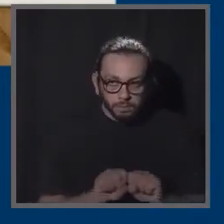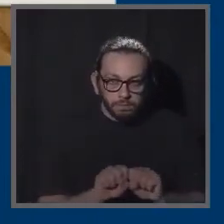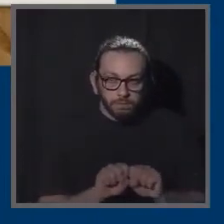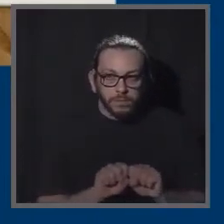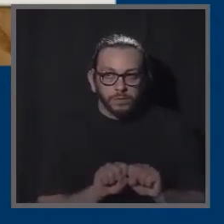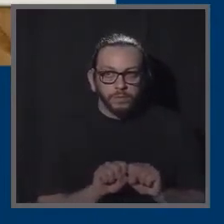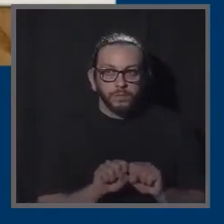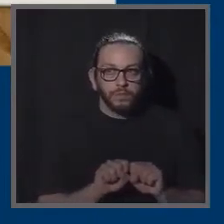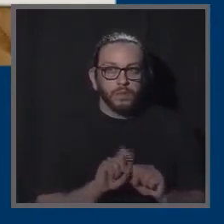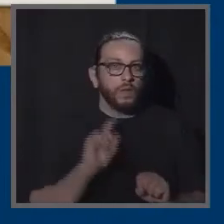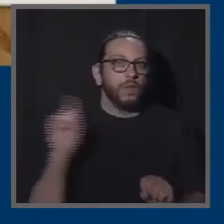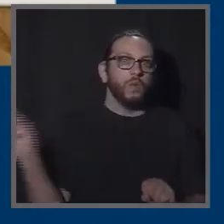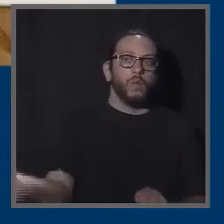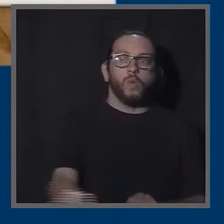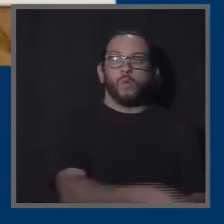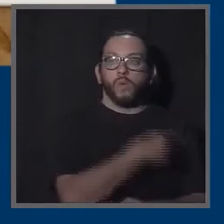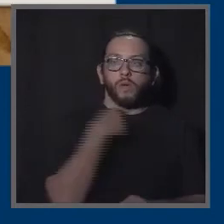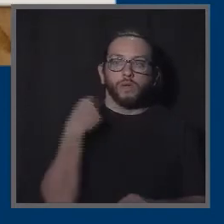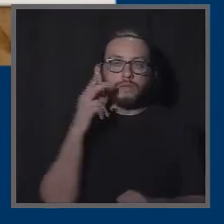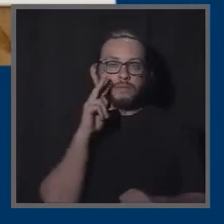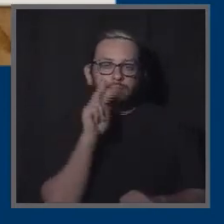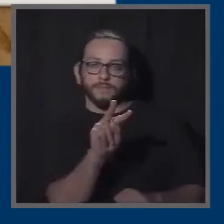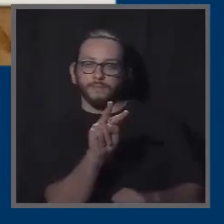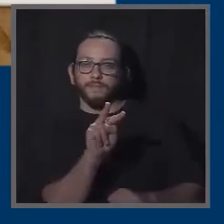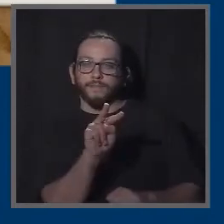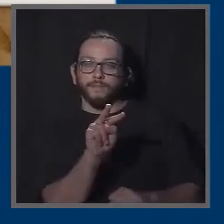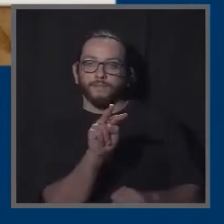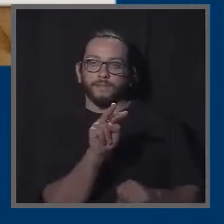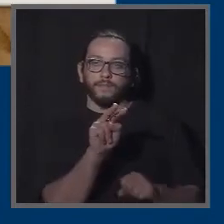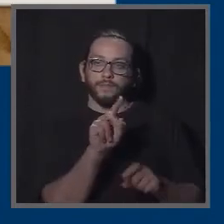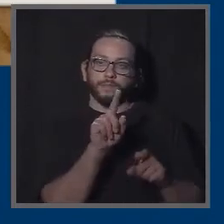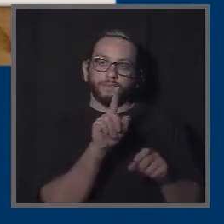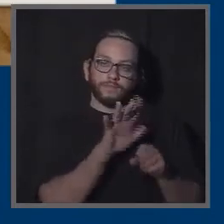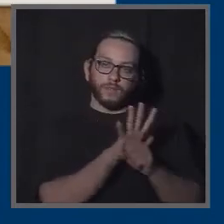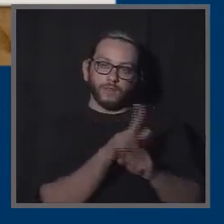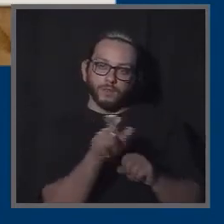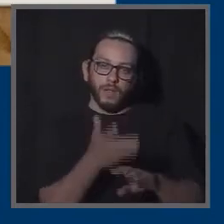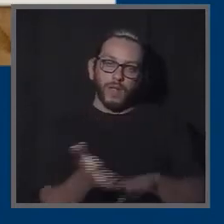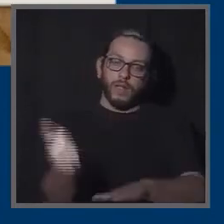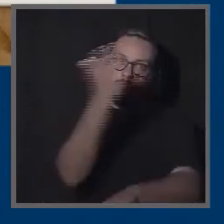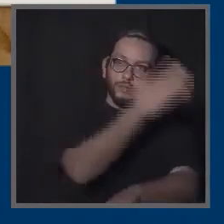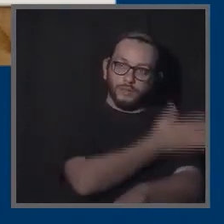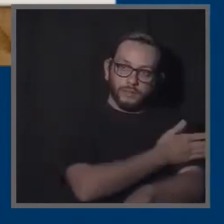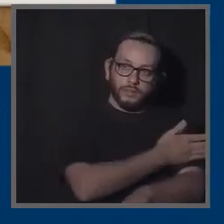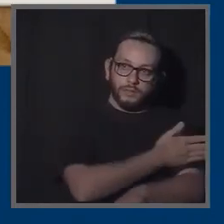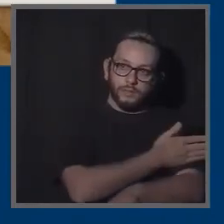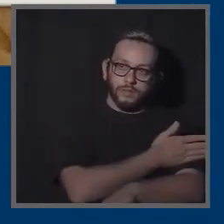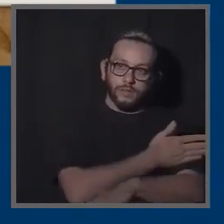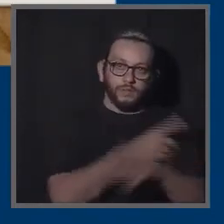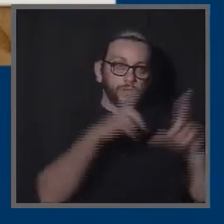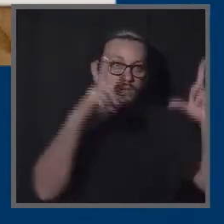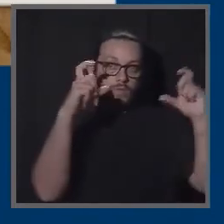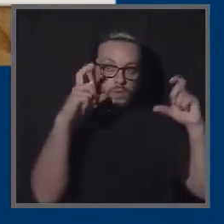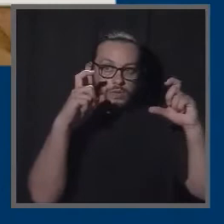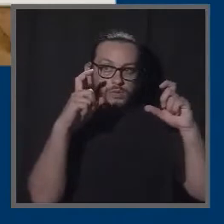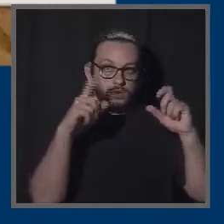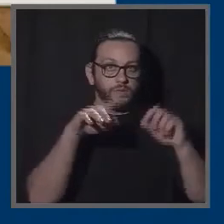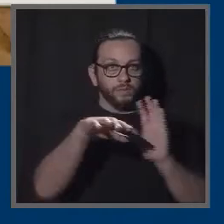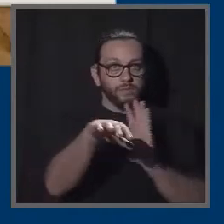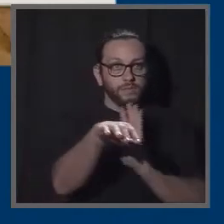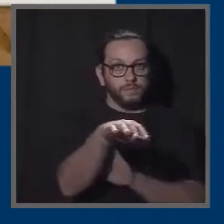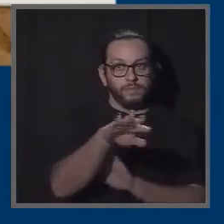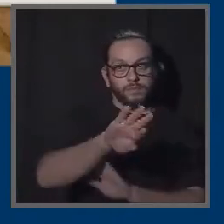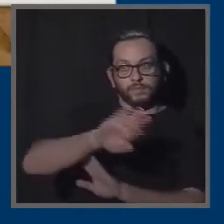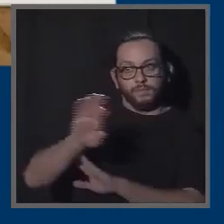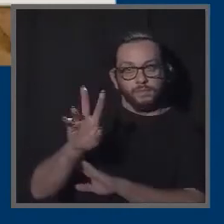place even before COVID-19. So the photo that you can see on the right-hand side was a conference